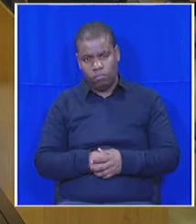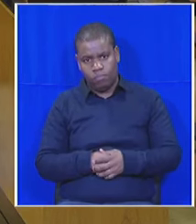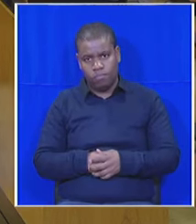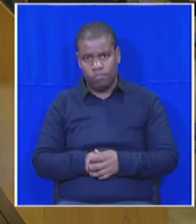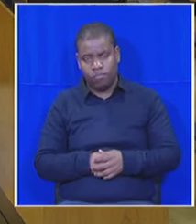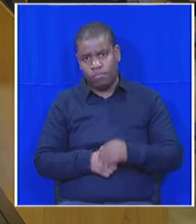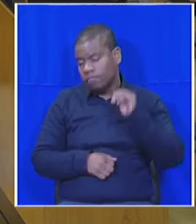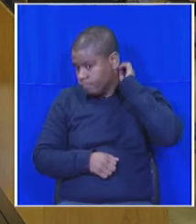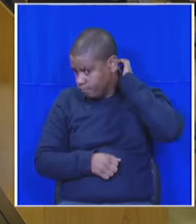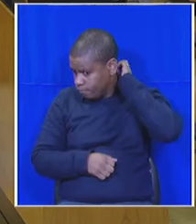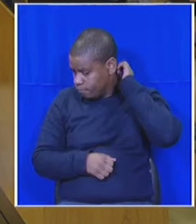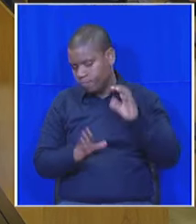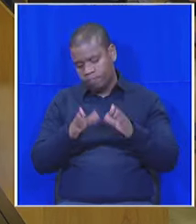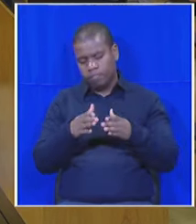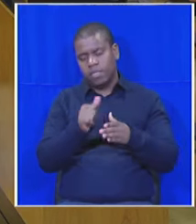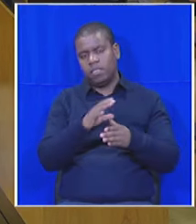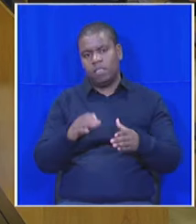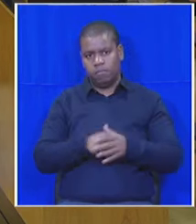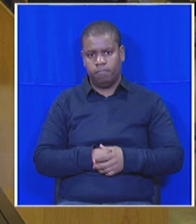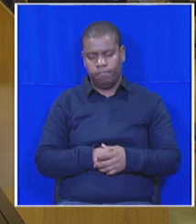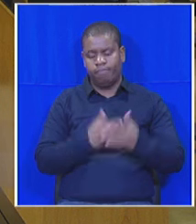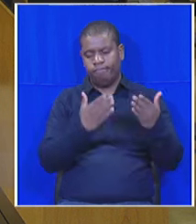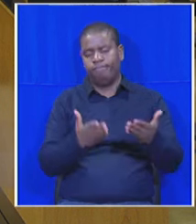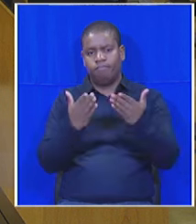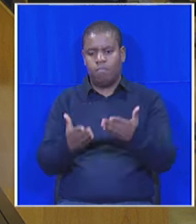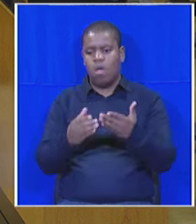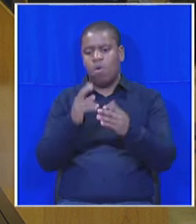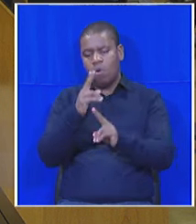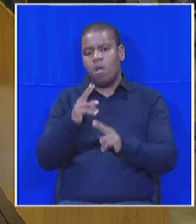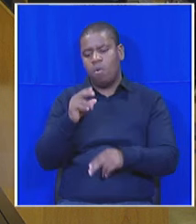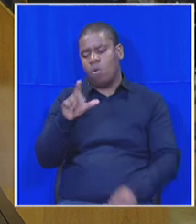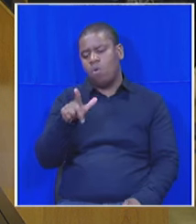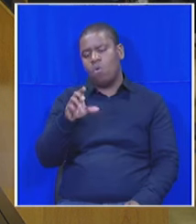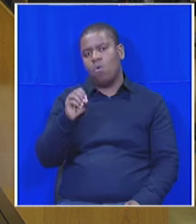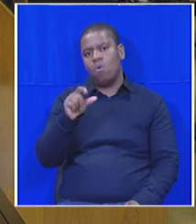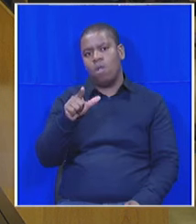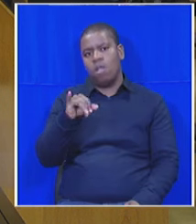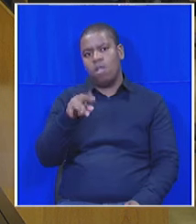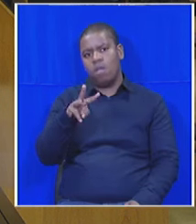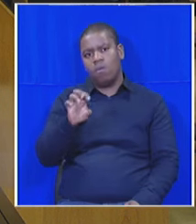ANC, Honourable Loliwe.